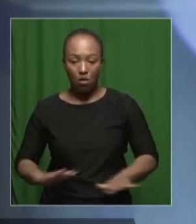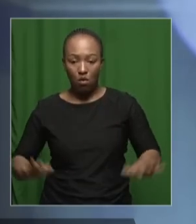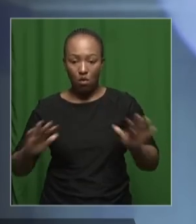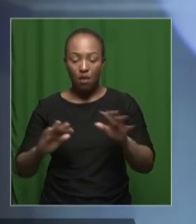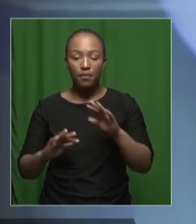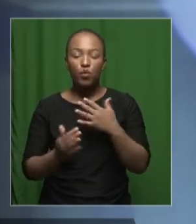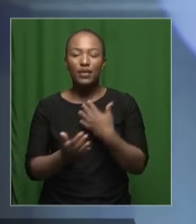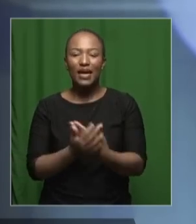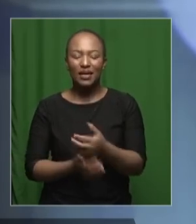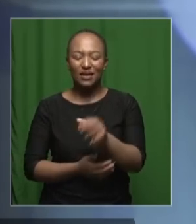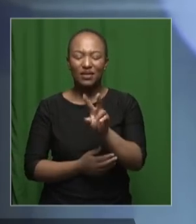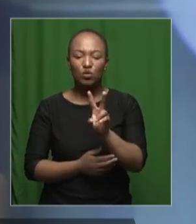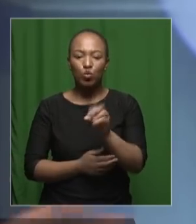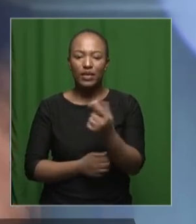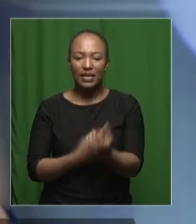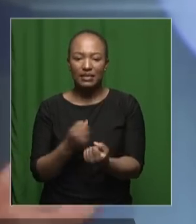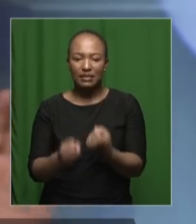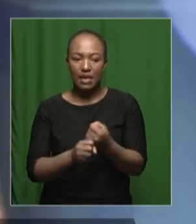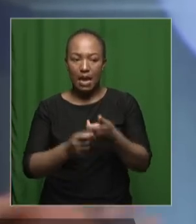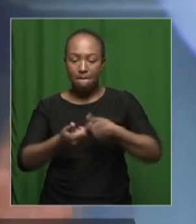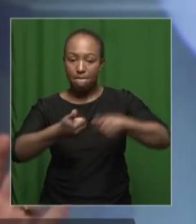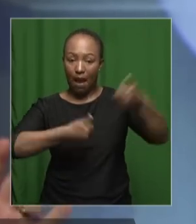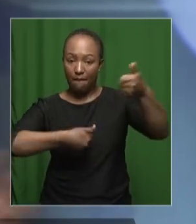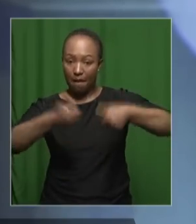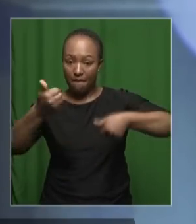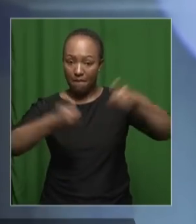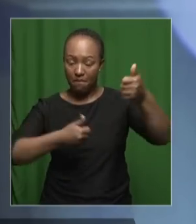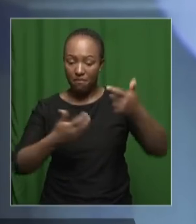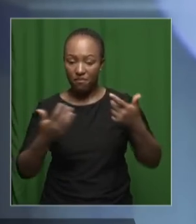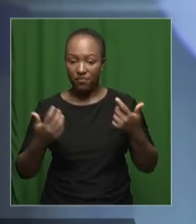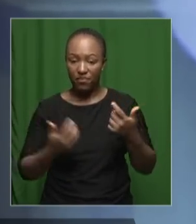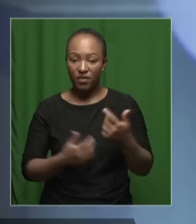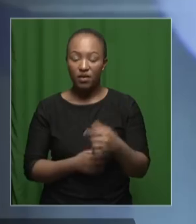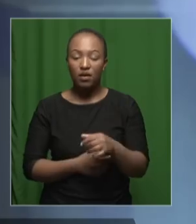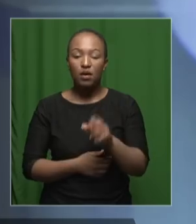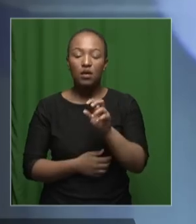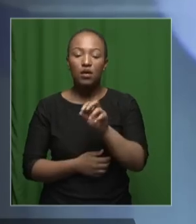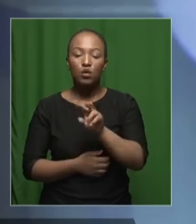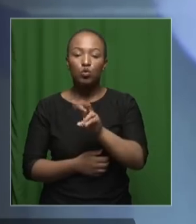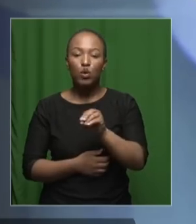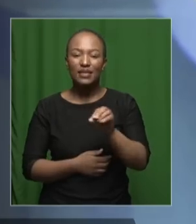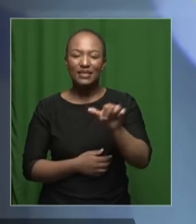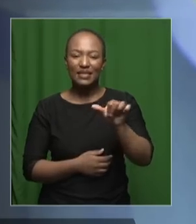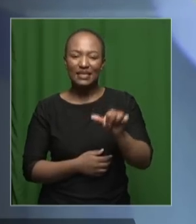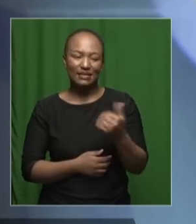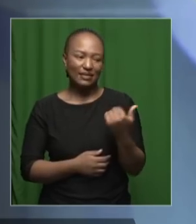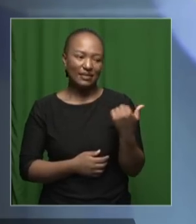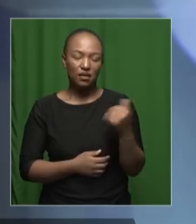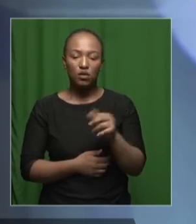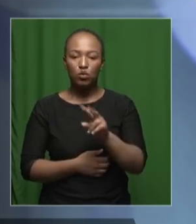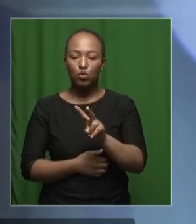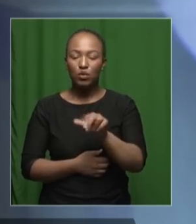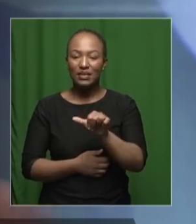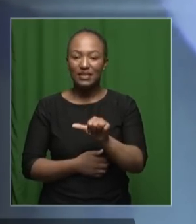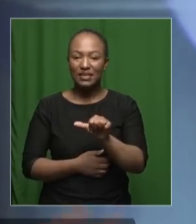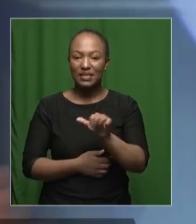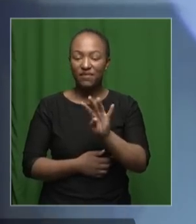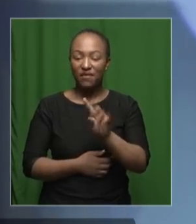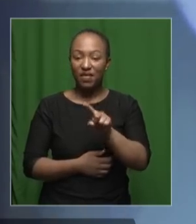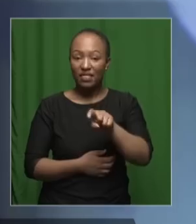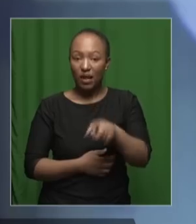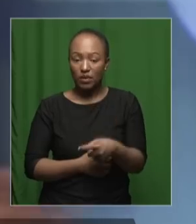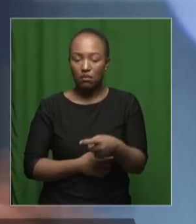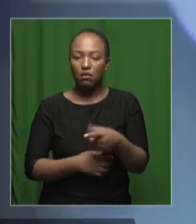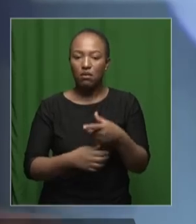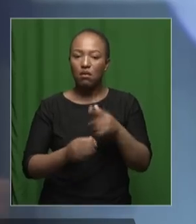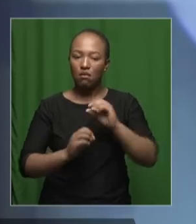20 years. If you did it at the record rate was 2006, when 260,000 were deported. So let's say it's going to